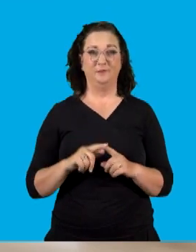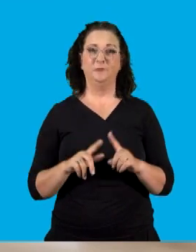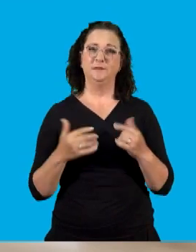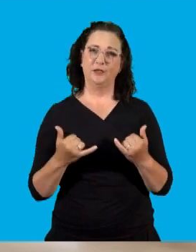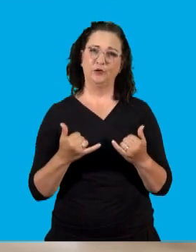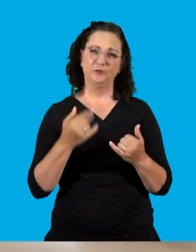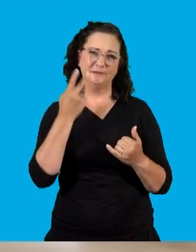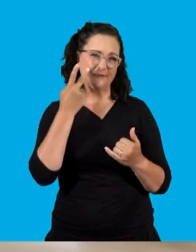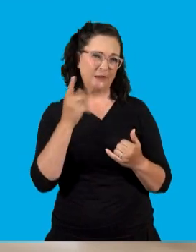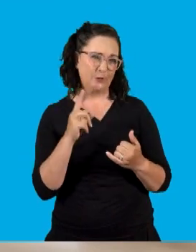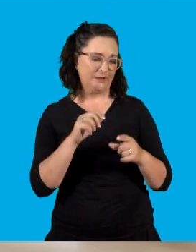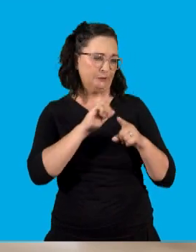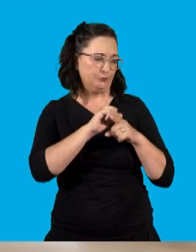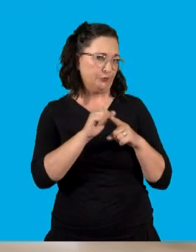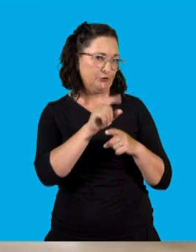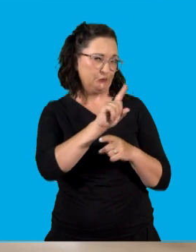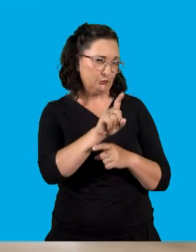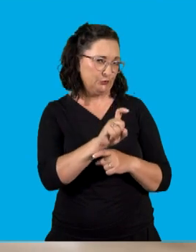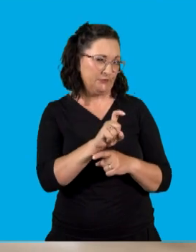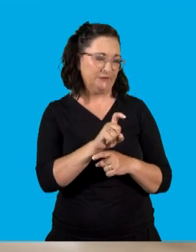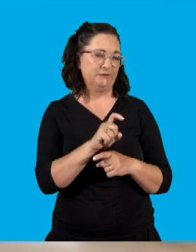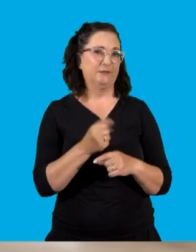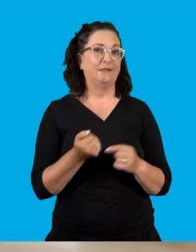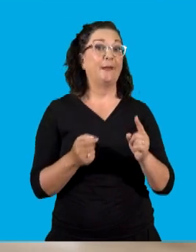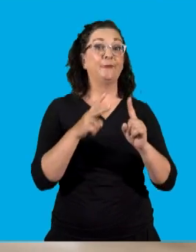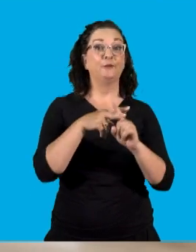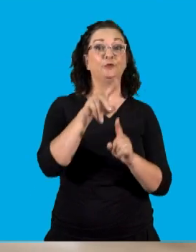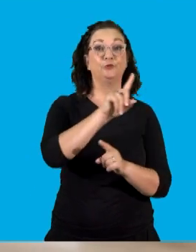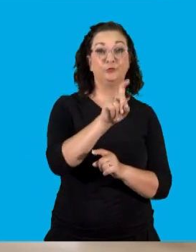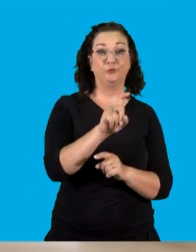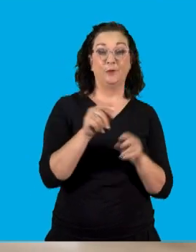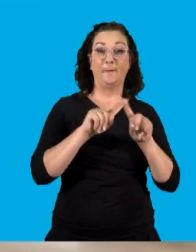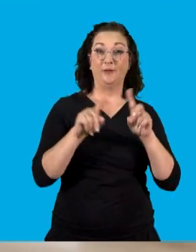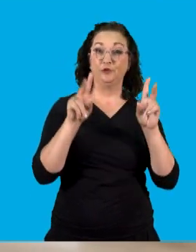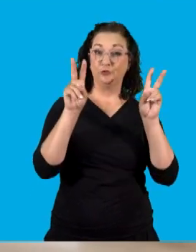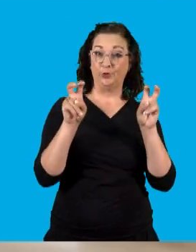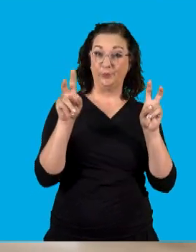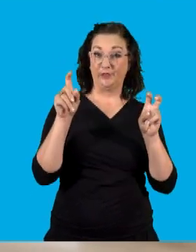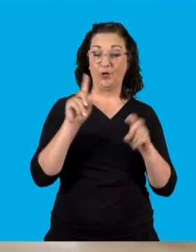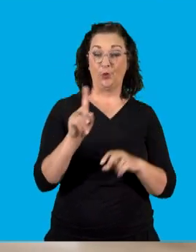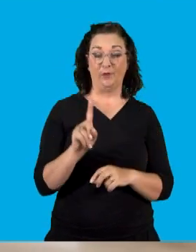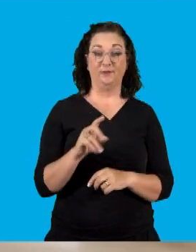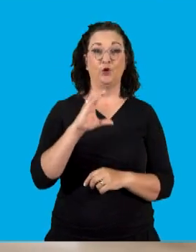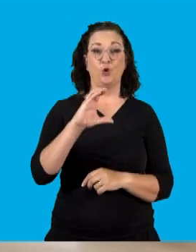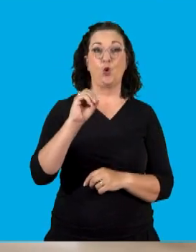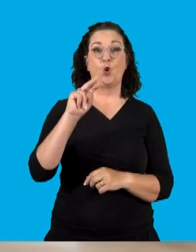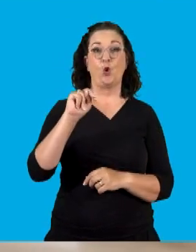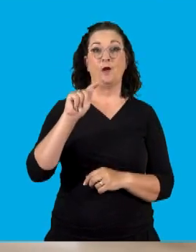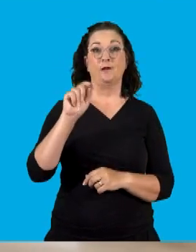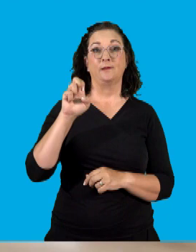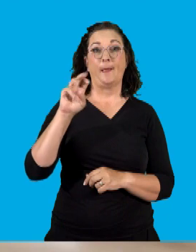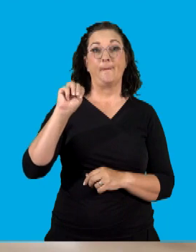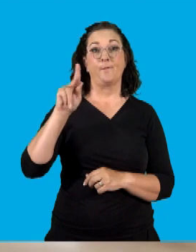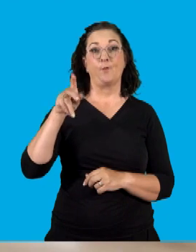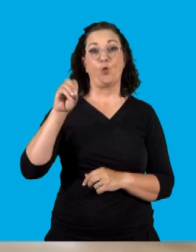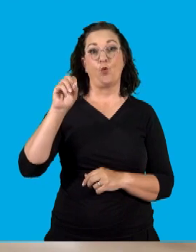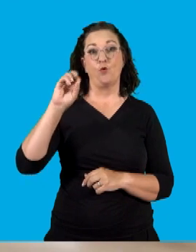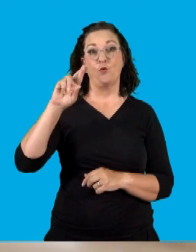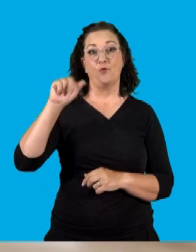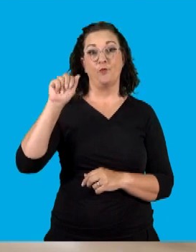be looking at the practice and applications question under the topic that says contemporary socio-economic